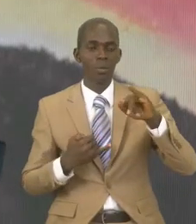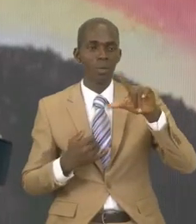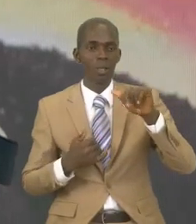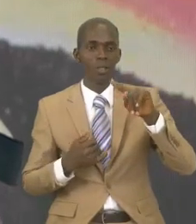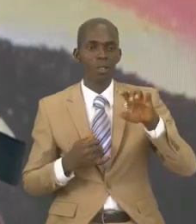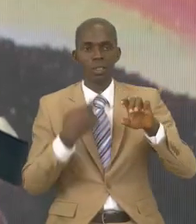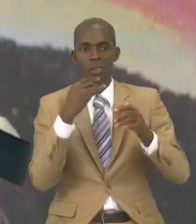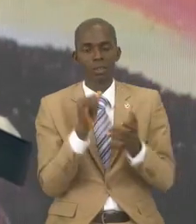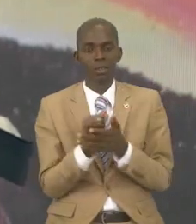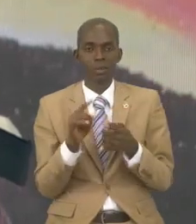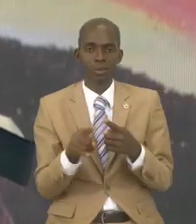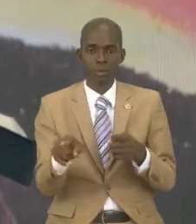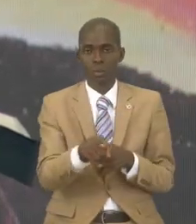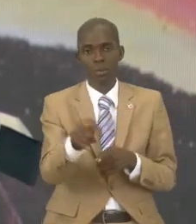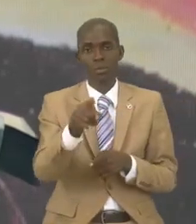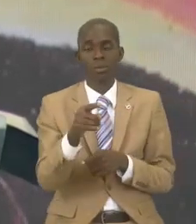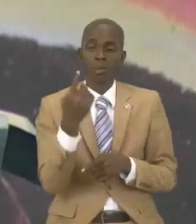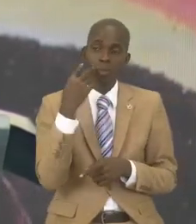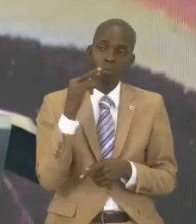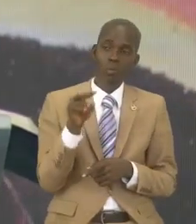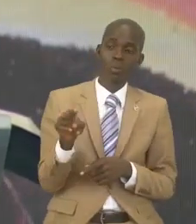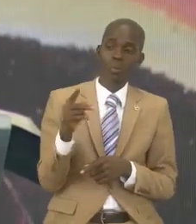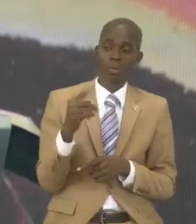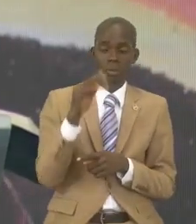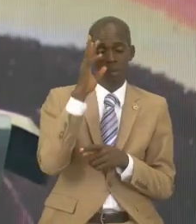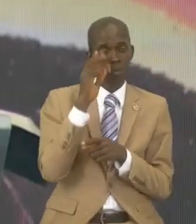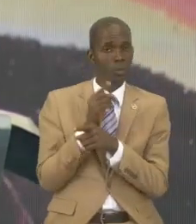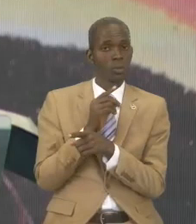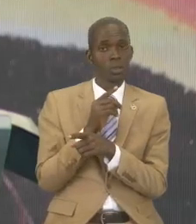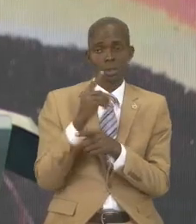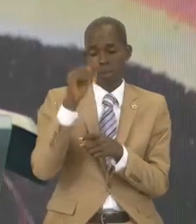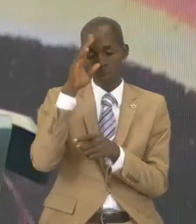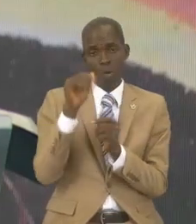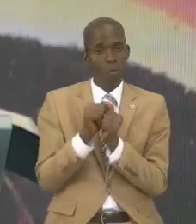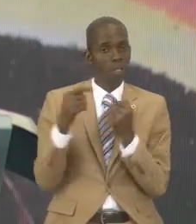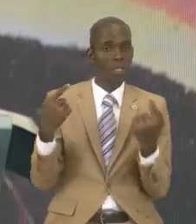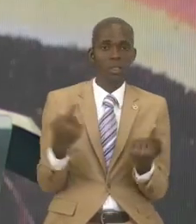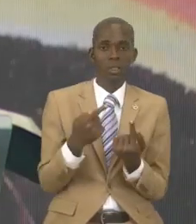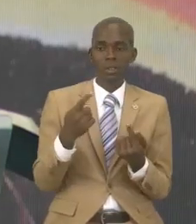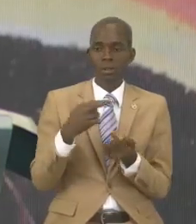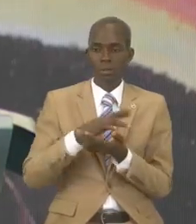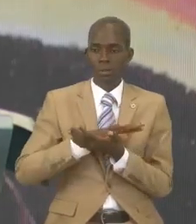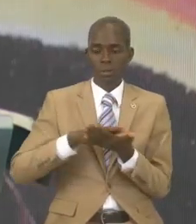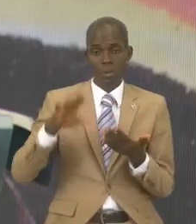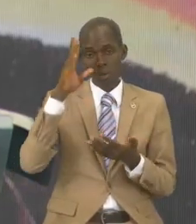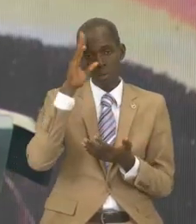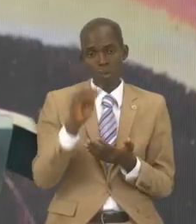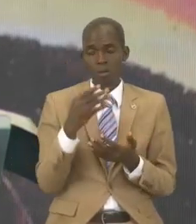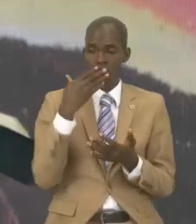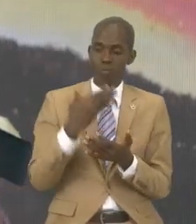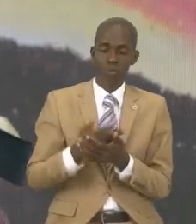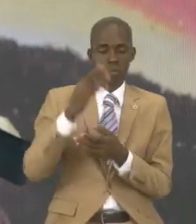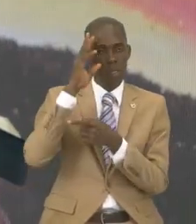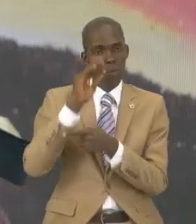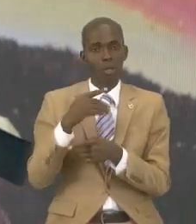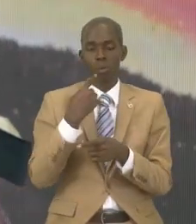the holy man, the righteous man, the good man, who went about doing good,